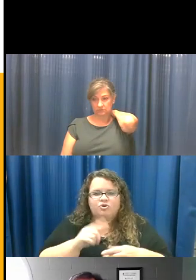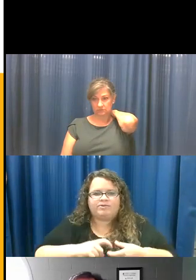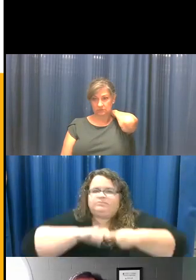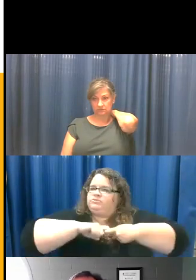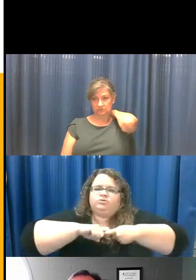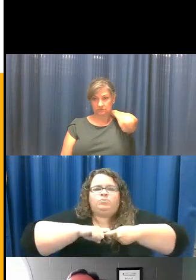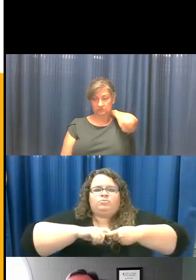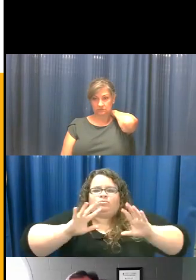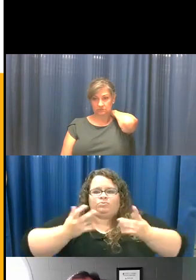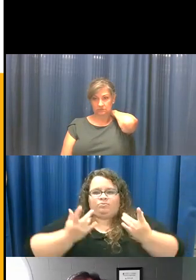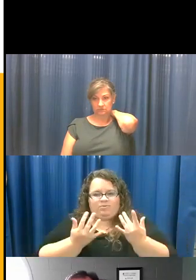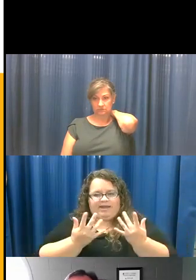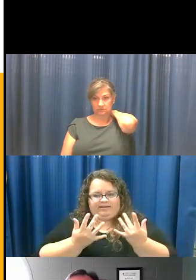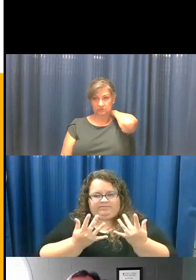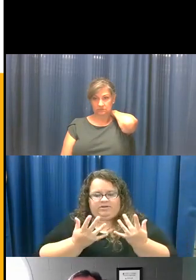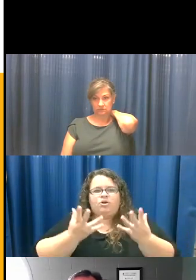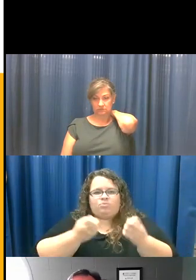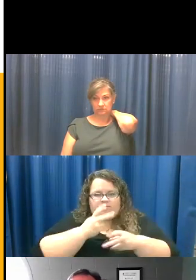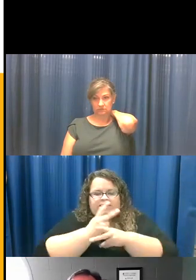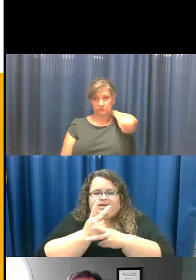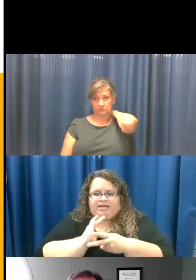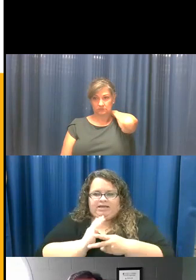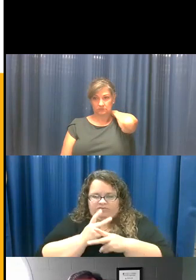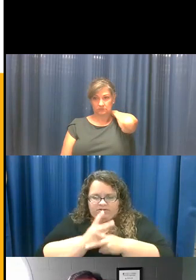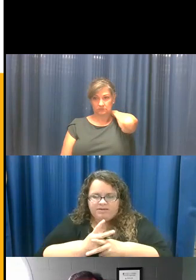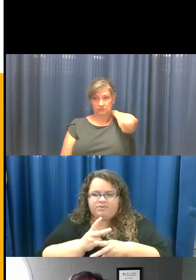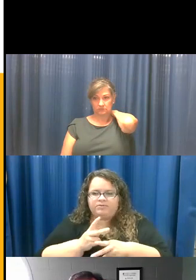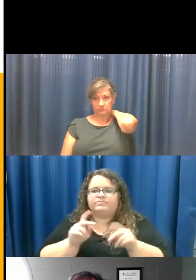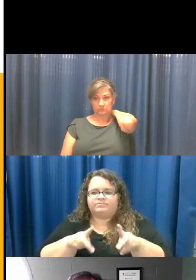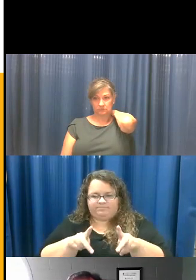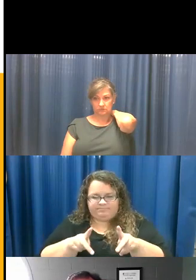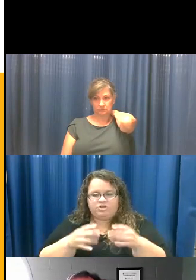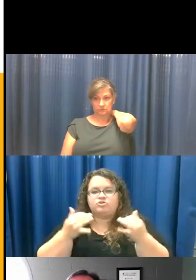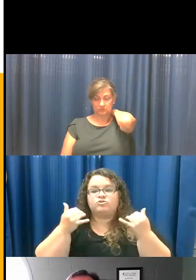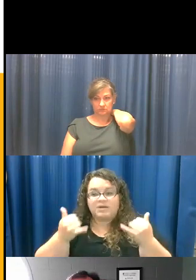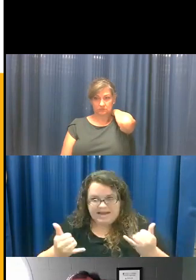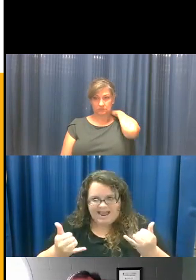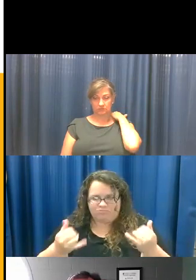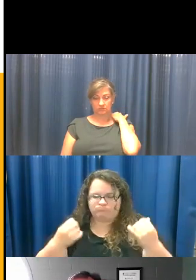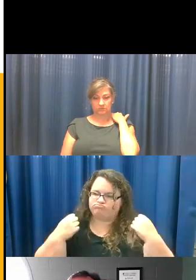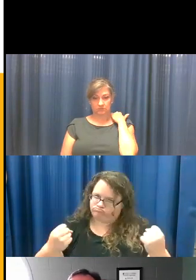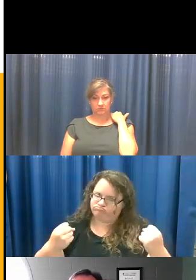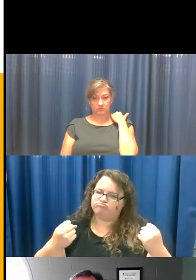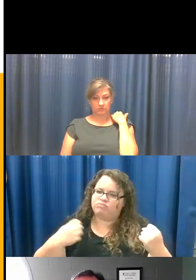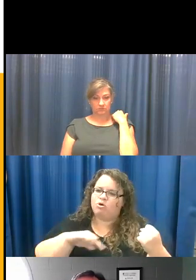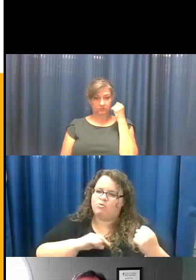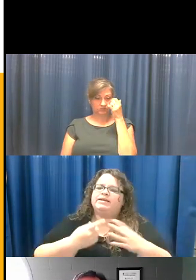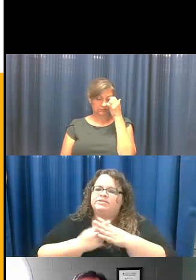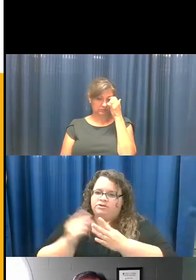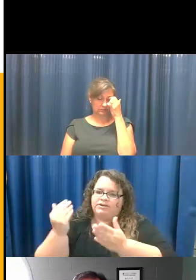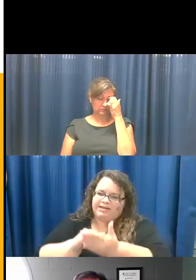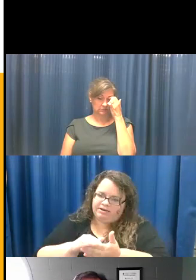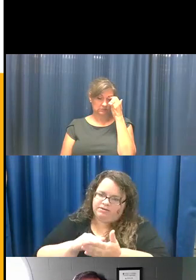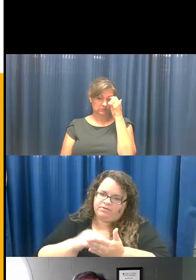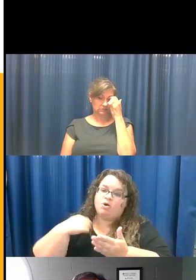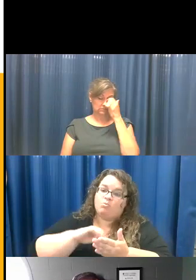our people. We're now kind of through that process and confident that we can restart this. So we will finish the medical campus